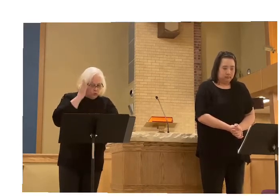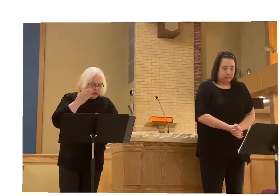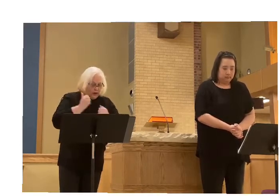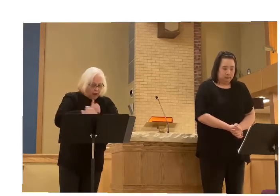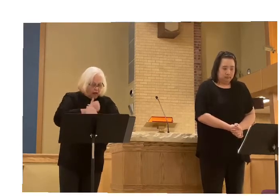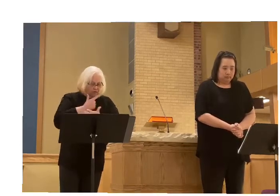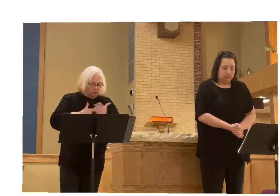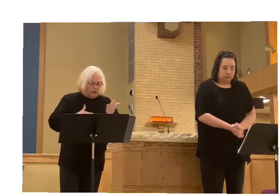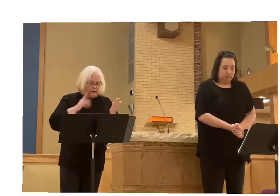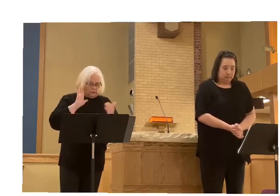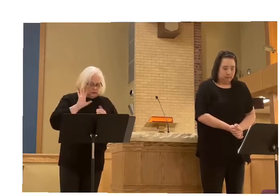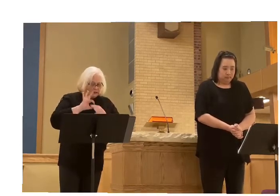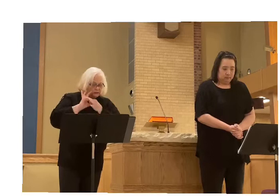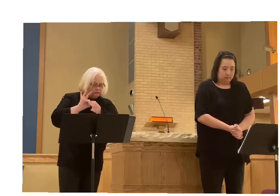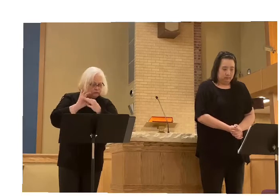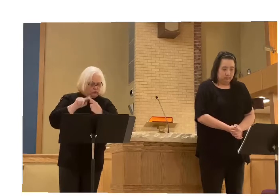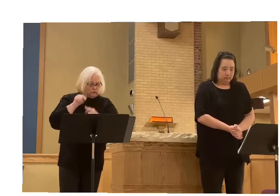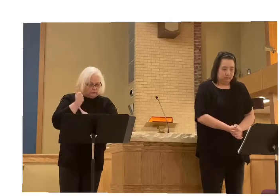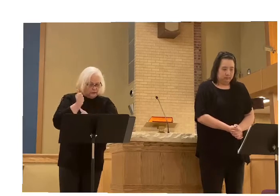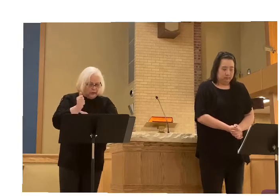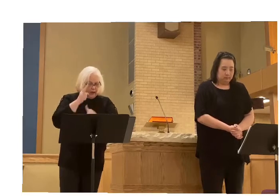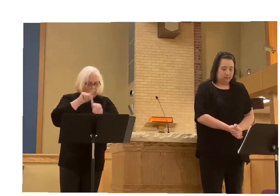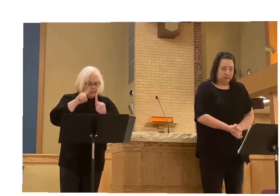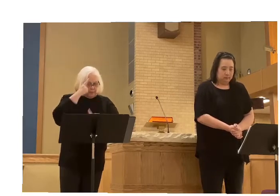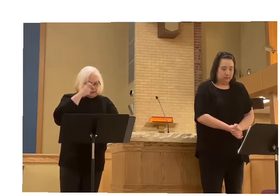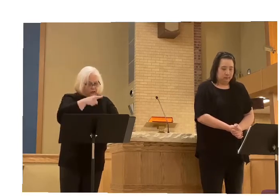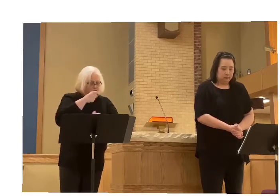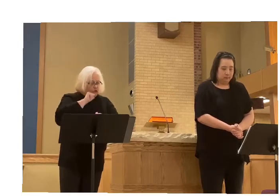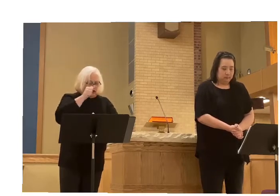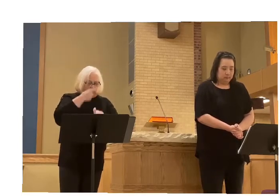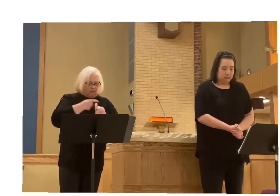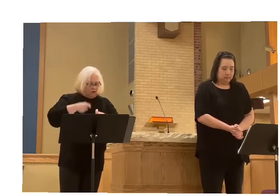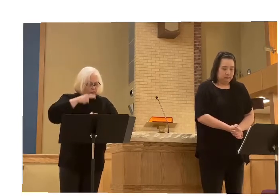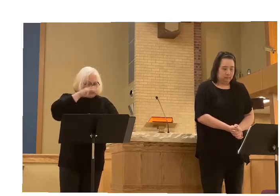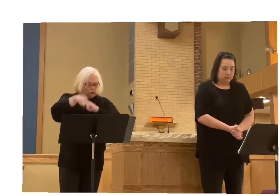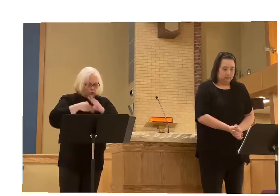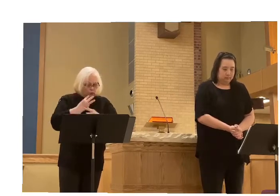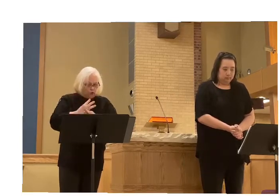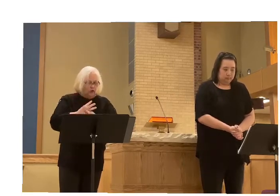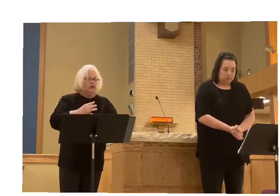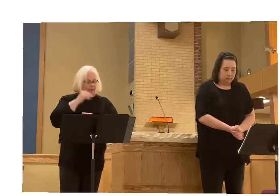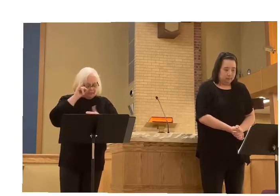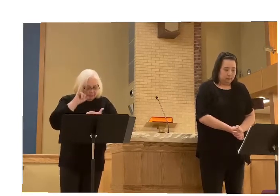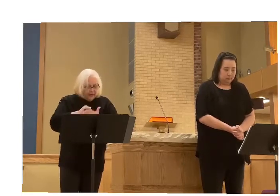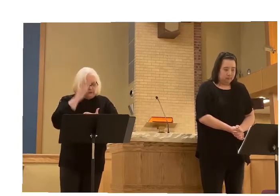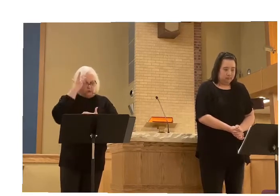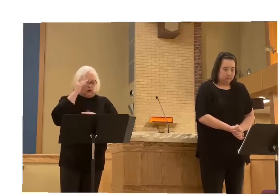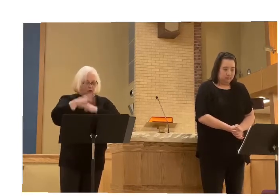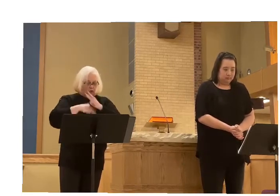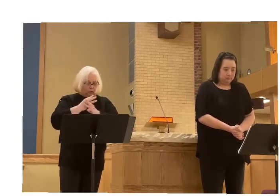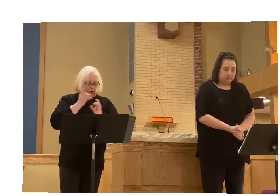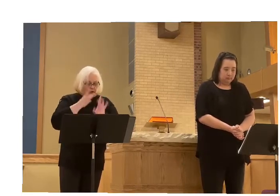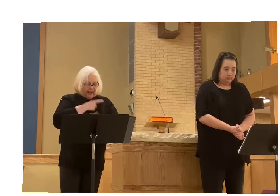Because you are not of the world, but I have chosen you out of the world, therefore the world hates you.